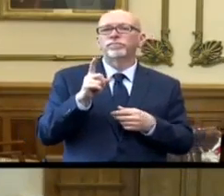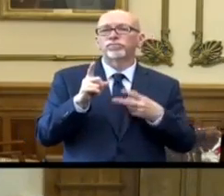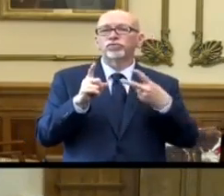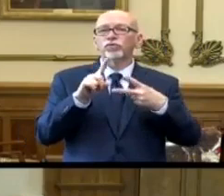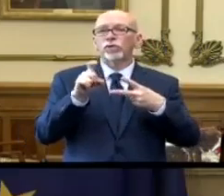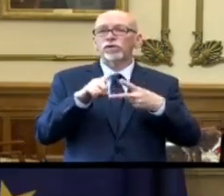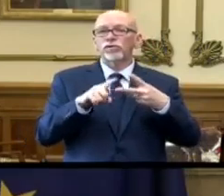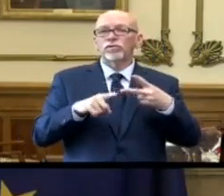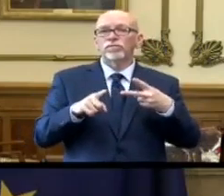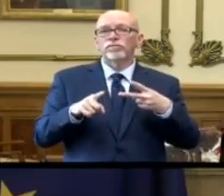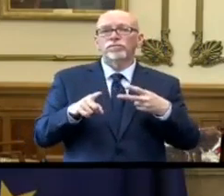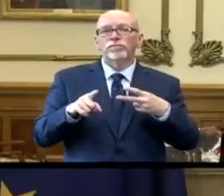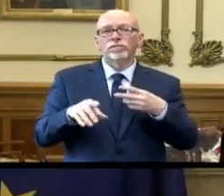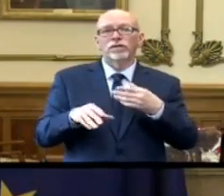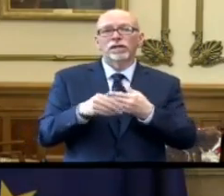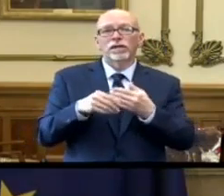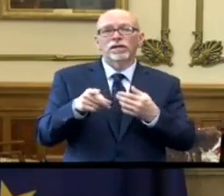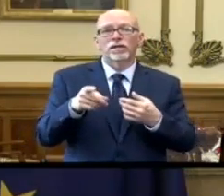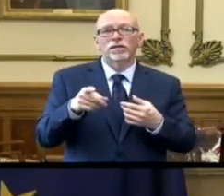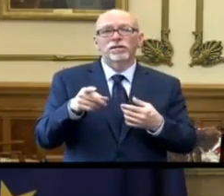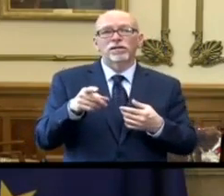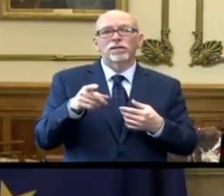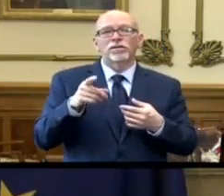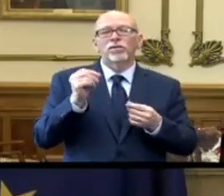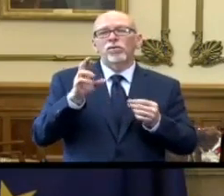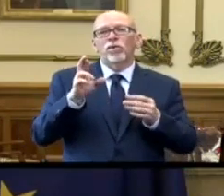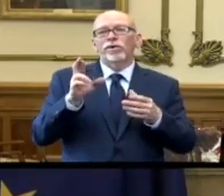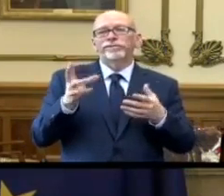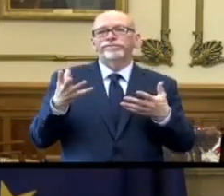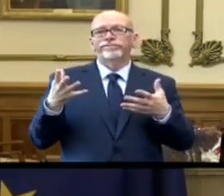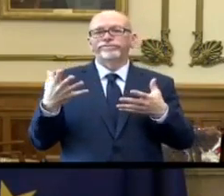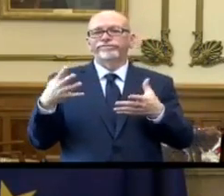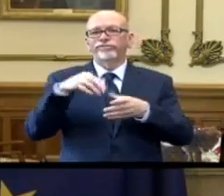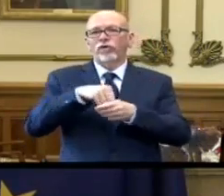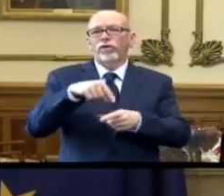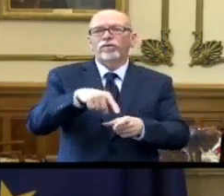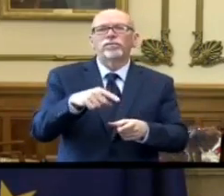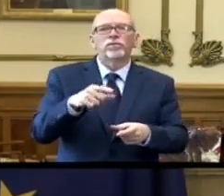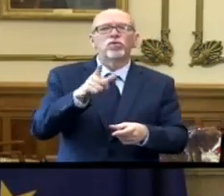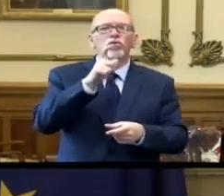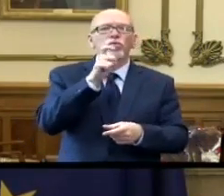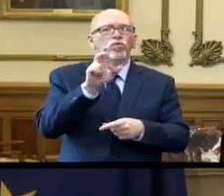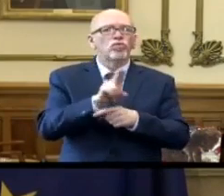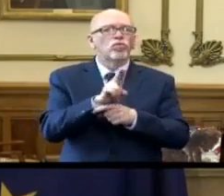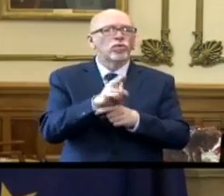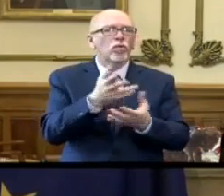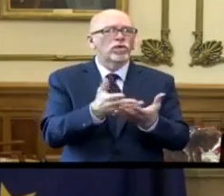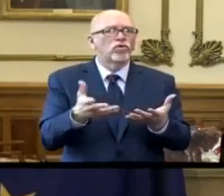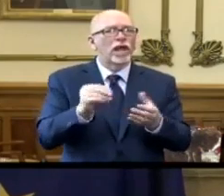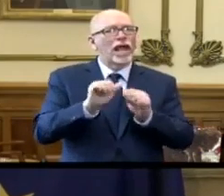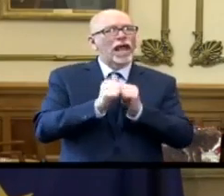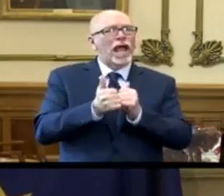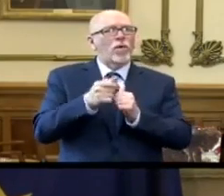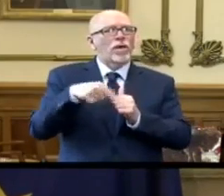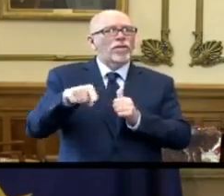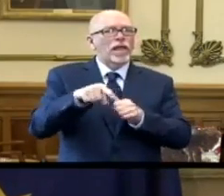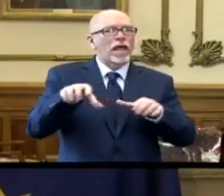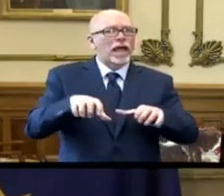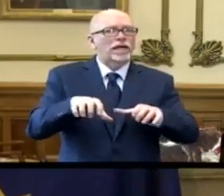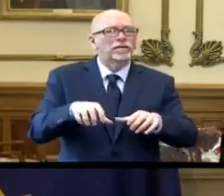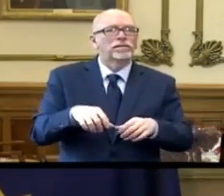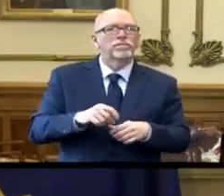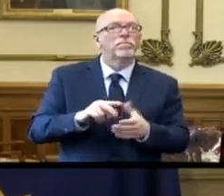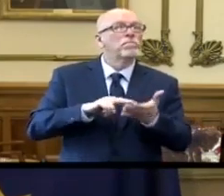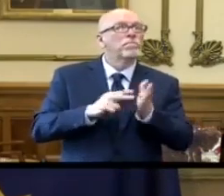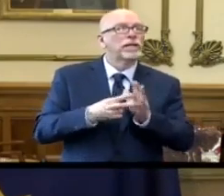questions also to add to put into that equation is, who are using these resources and how are they acting? So